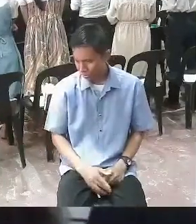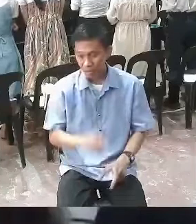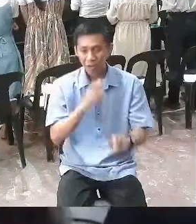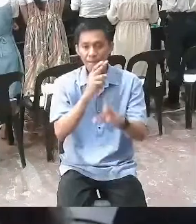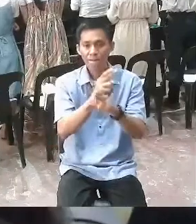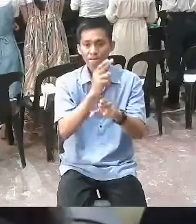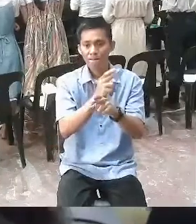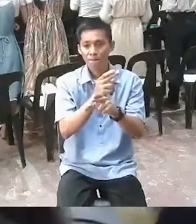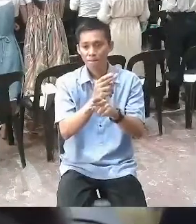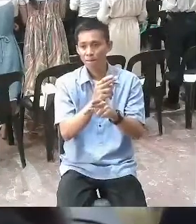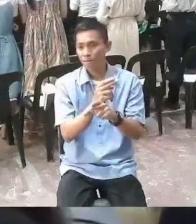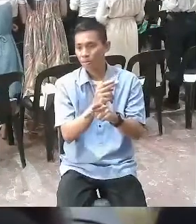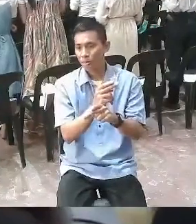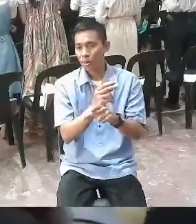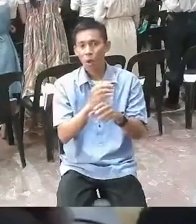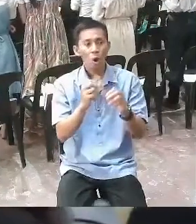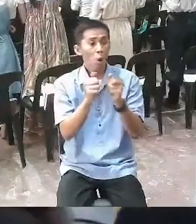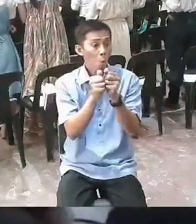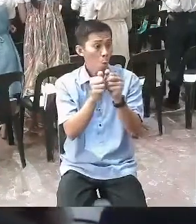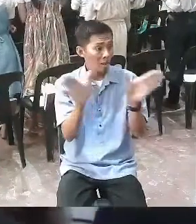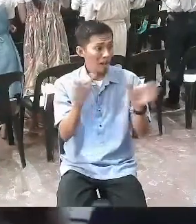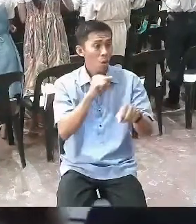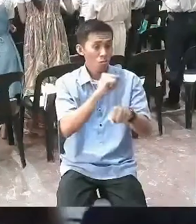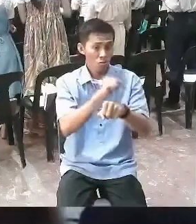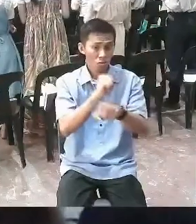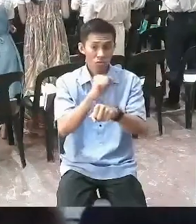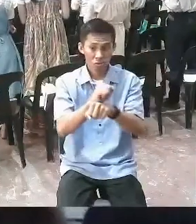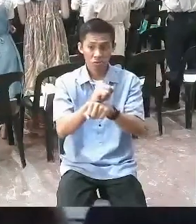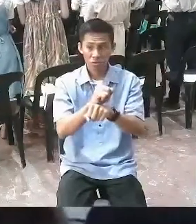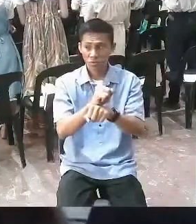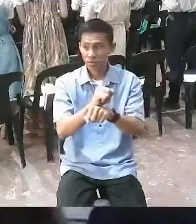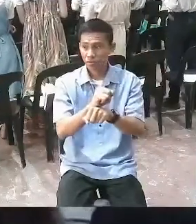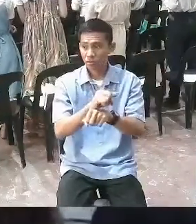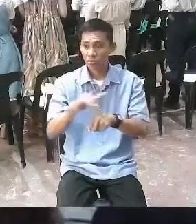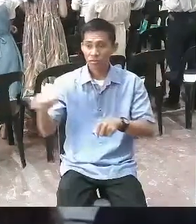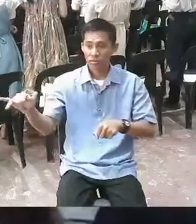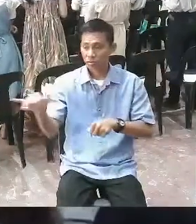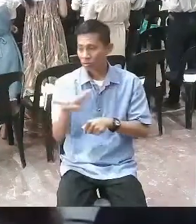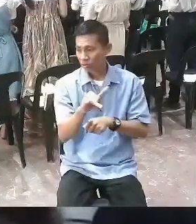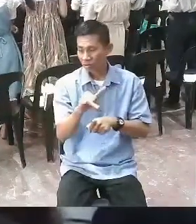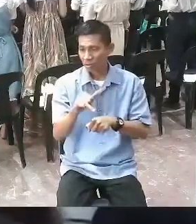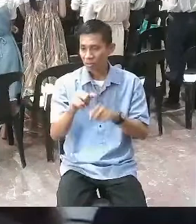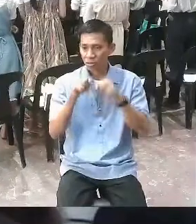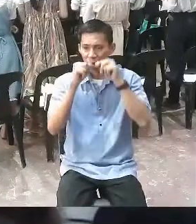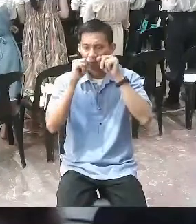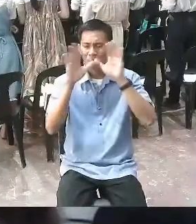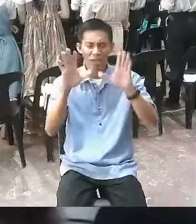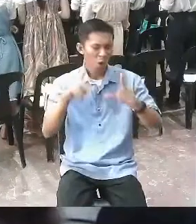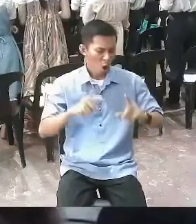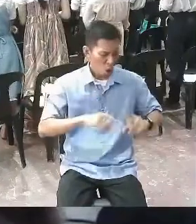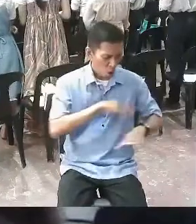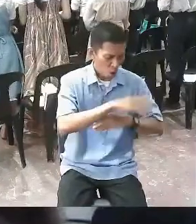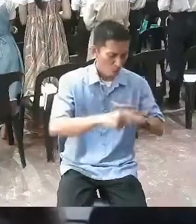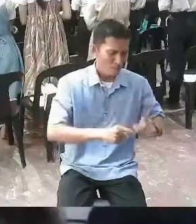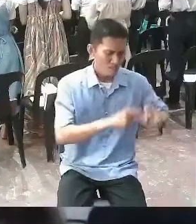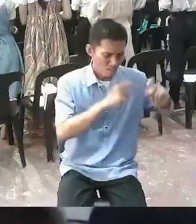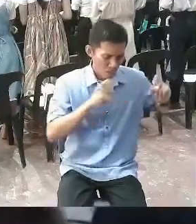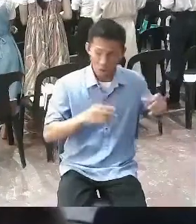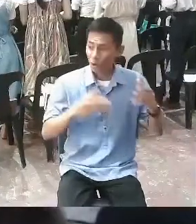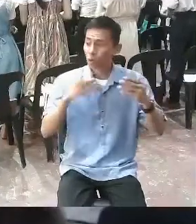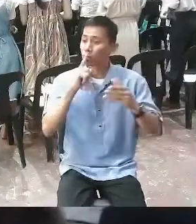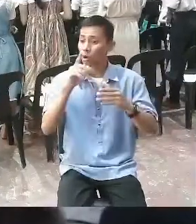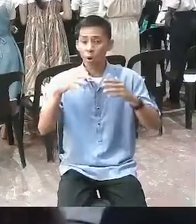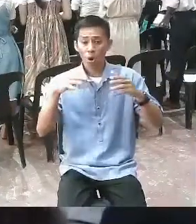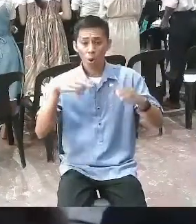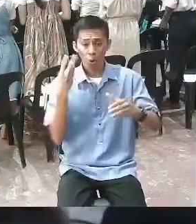righteousness without works, saying, blessed are they whose iniquities are forgiven,